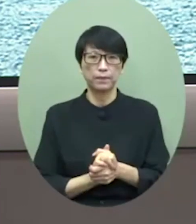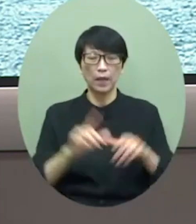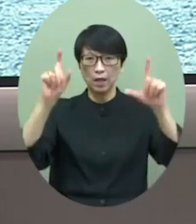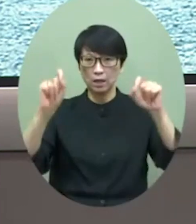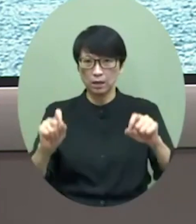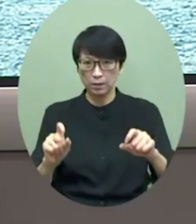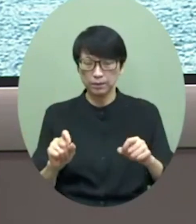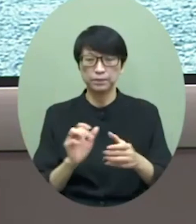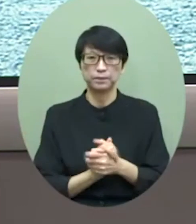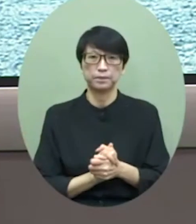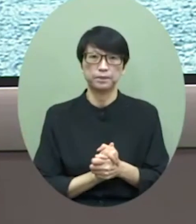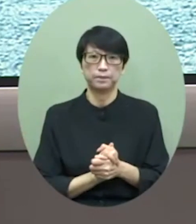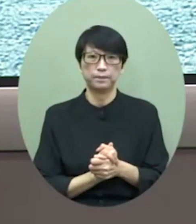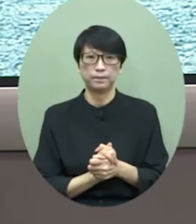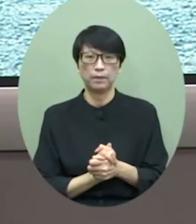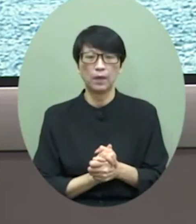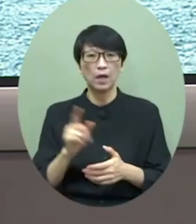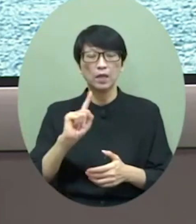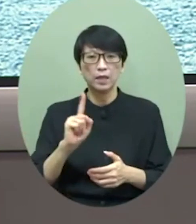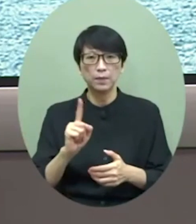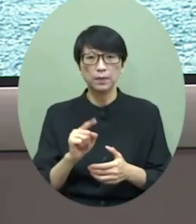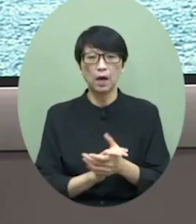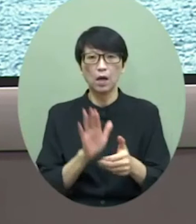241, that is the emergency